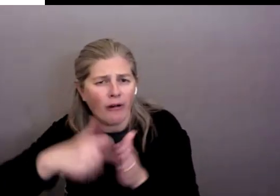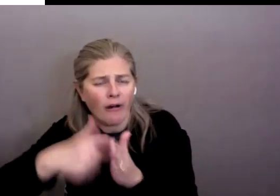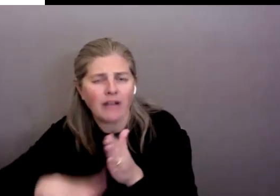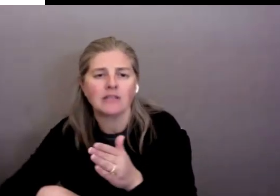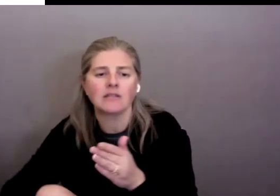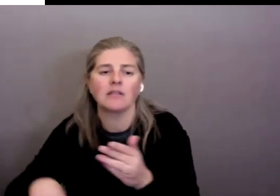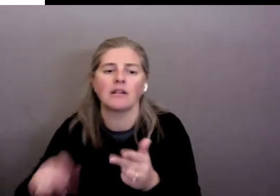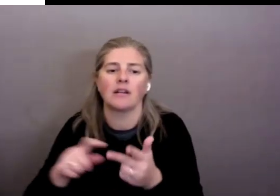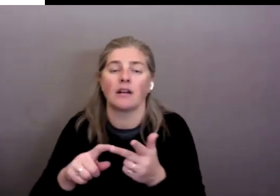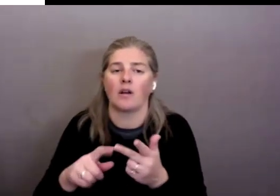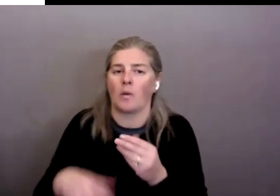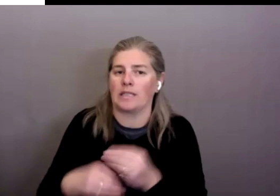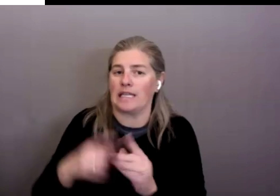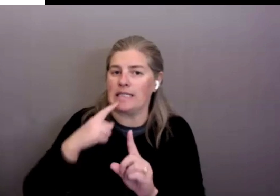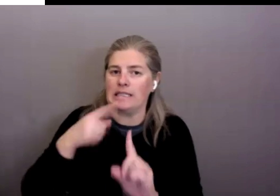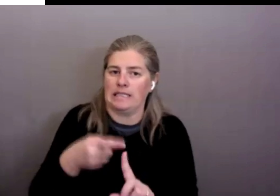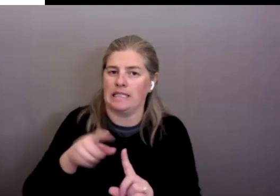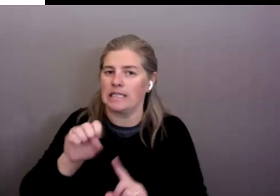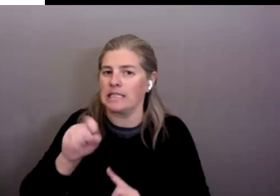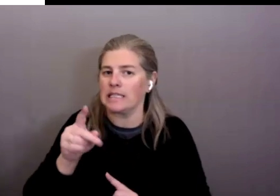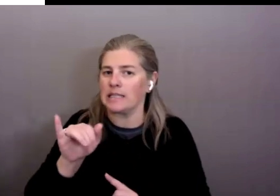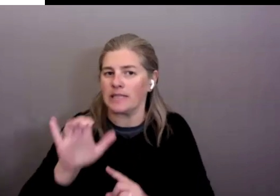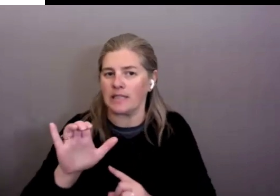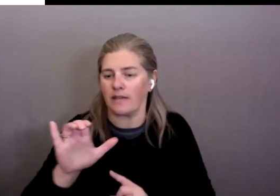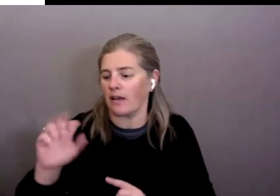we add specific assurances related to 212.